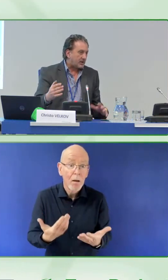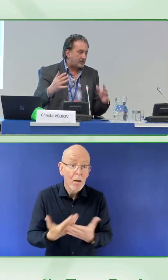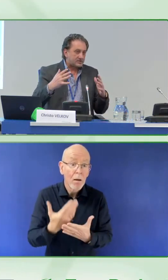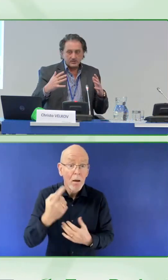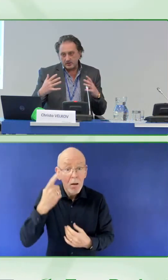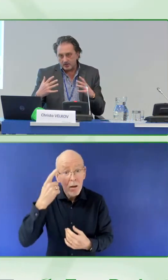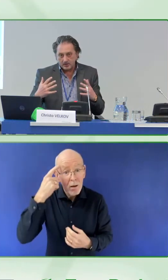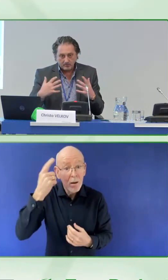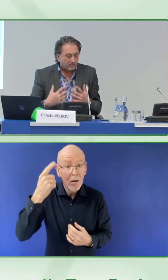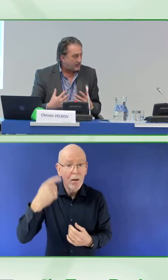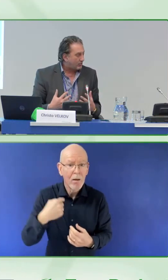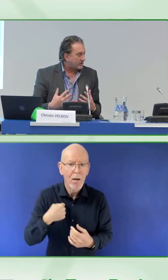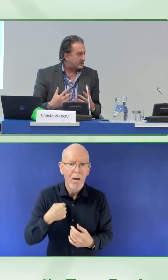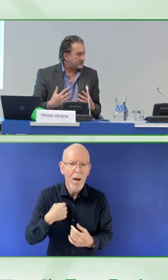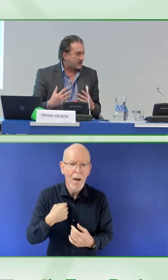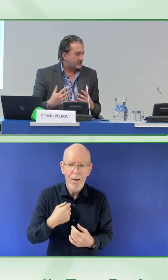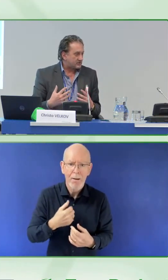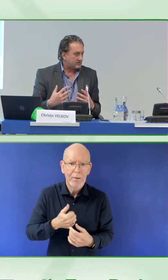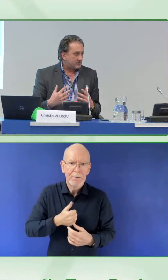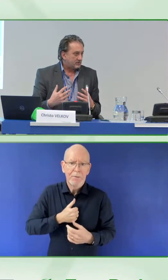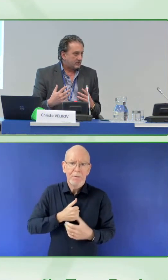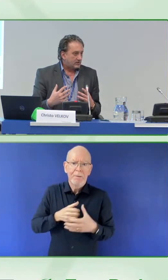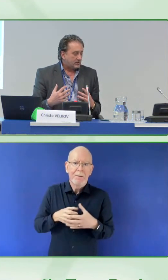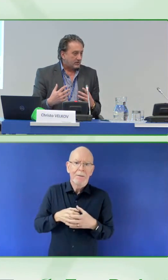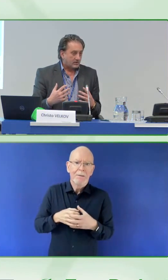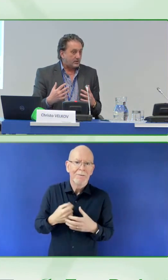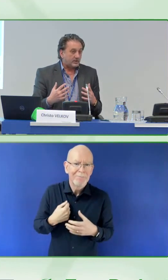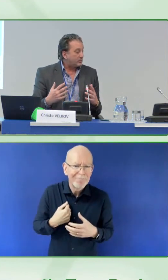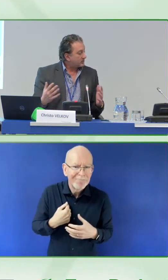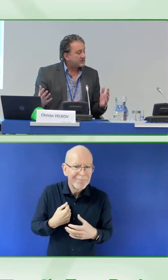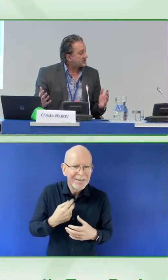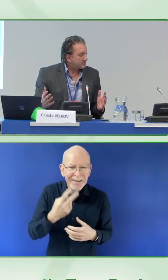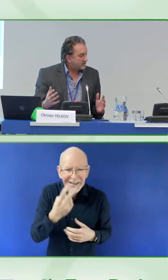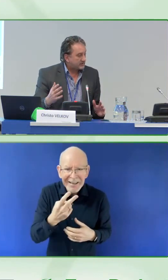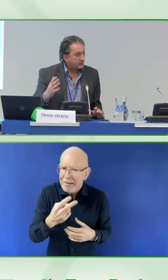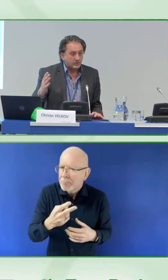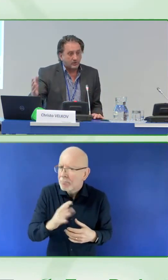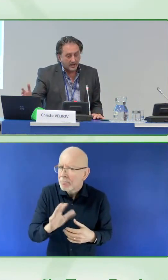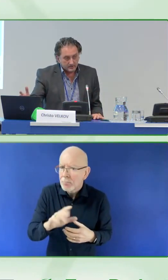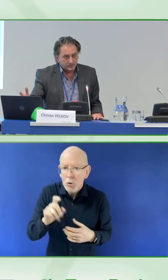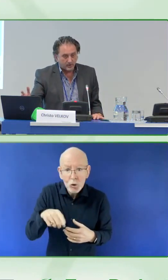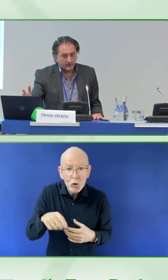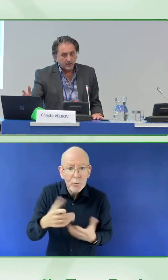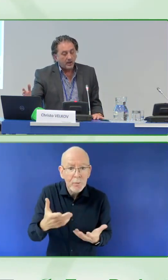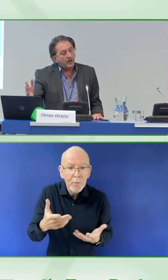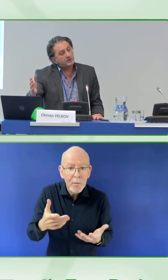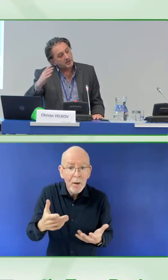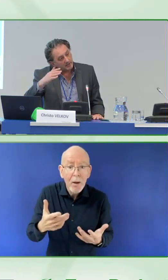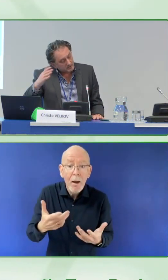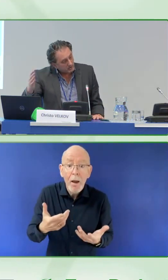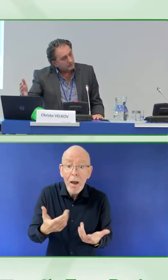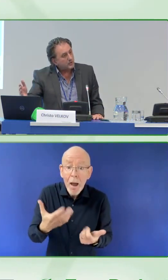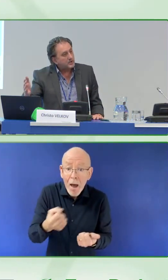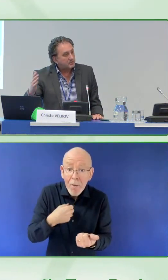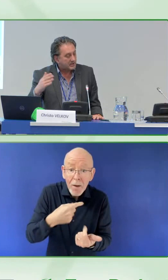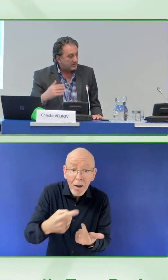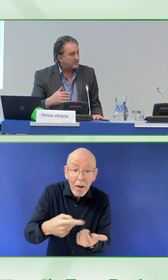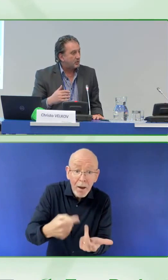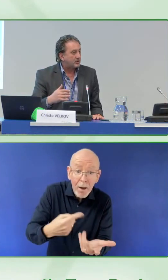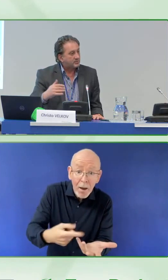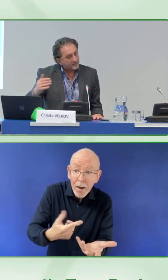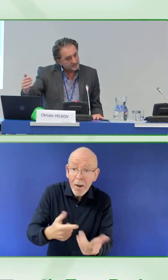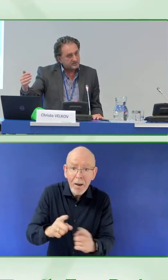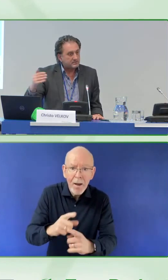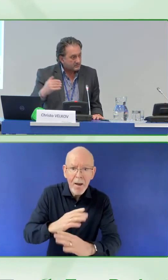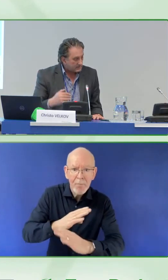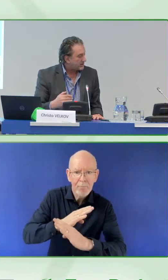the bad guys in my organization, they will not disappear, they will go elsewhere, and later on, when I become a bit